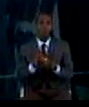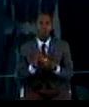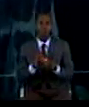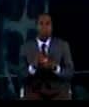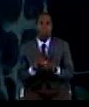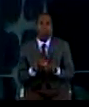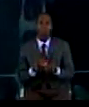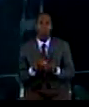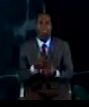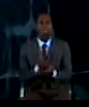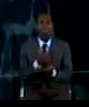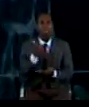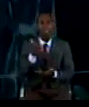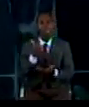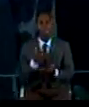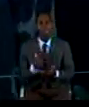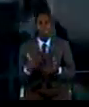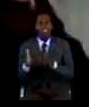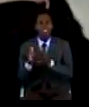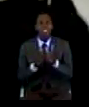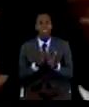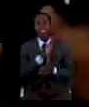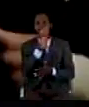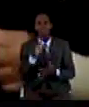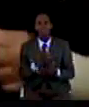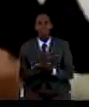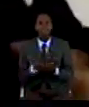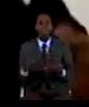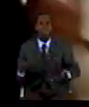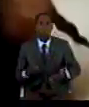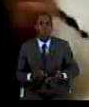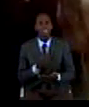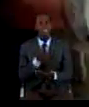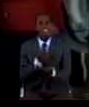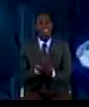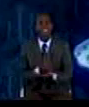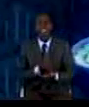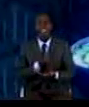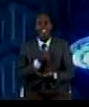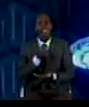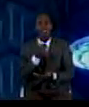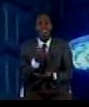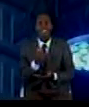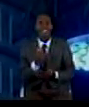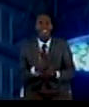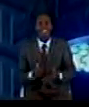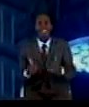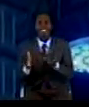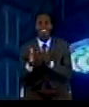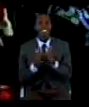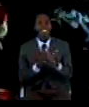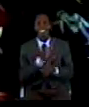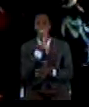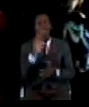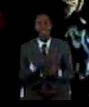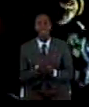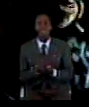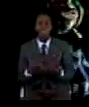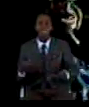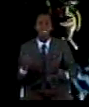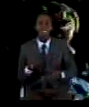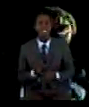Amen, amen. Jesus never fails. Amen. Jesus